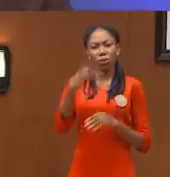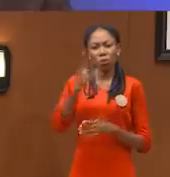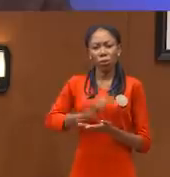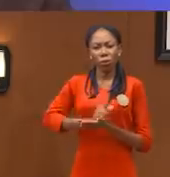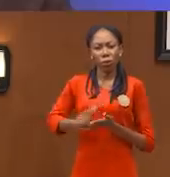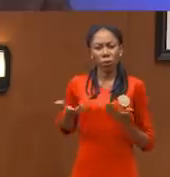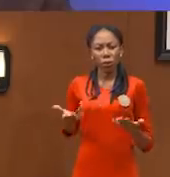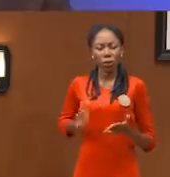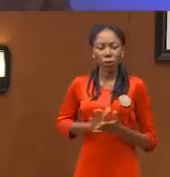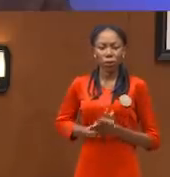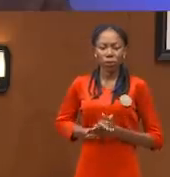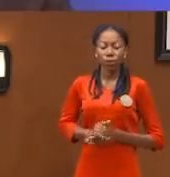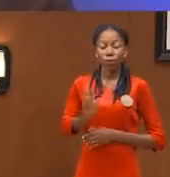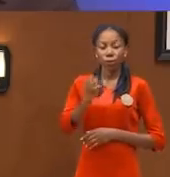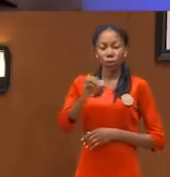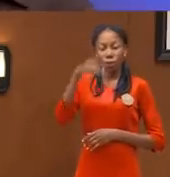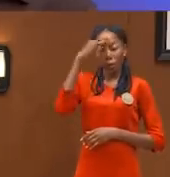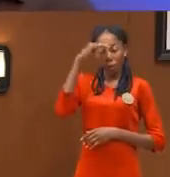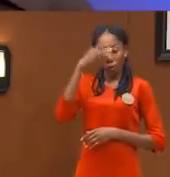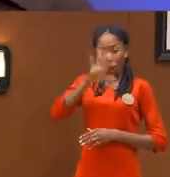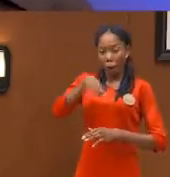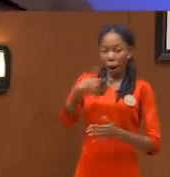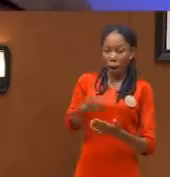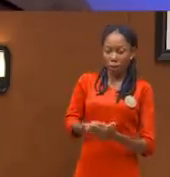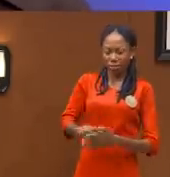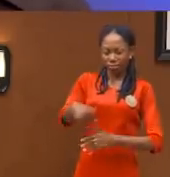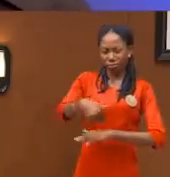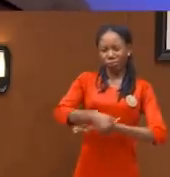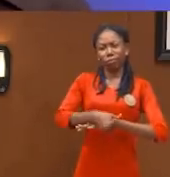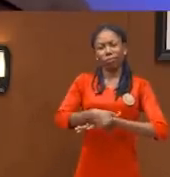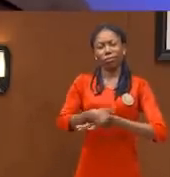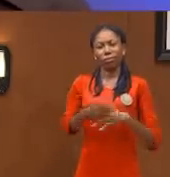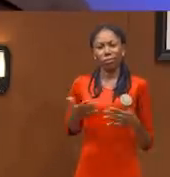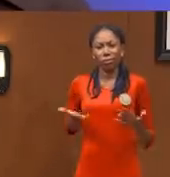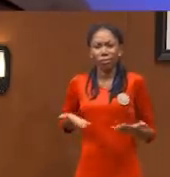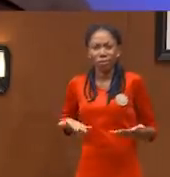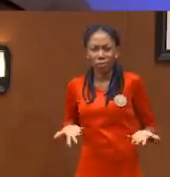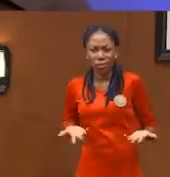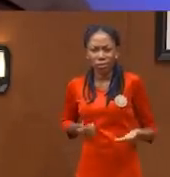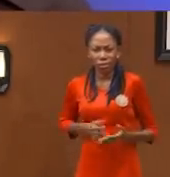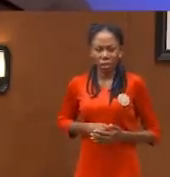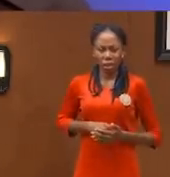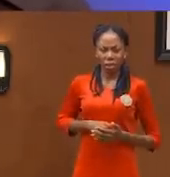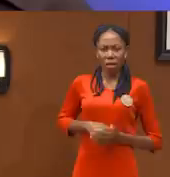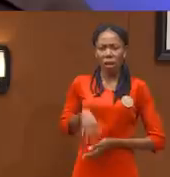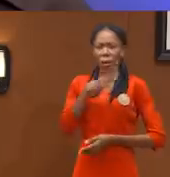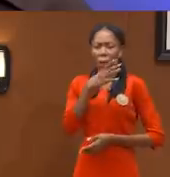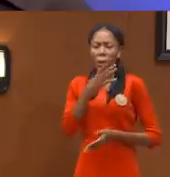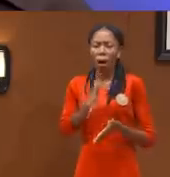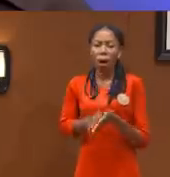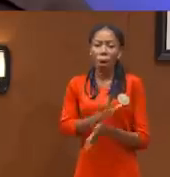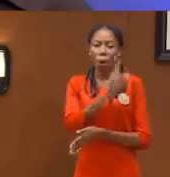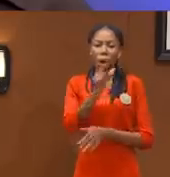came. Then he came at night. When my mom told him, so how are we going to do about this pregnancy